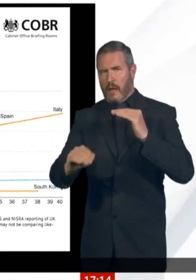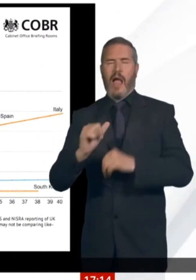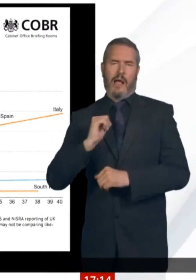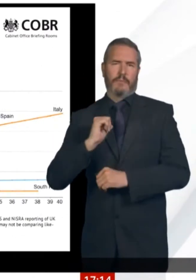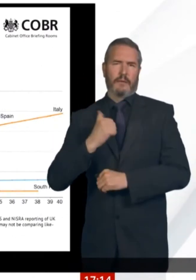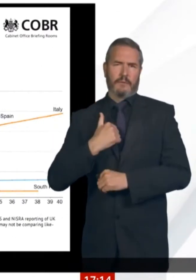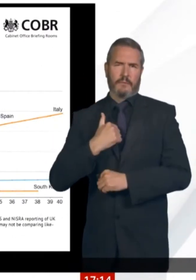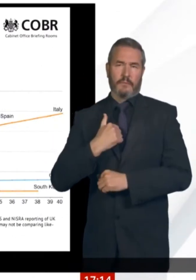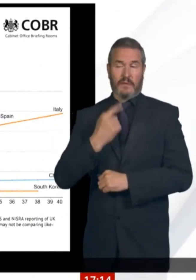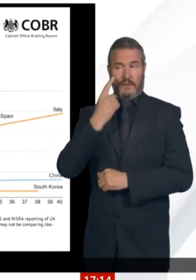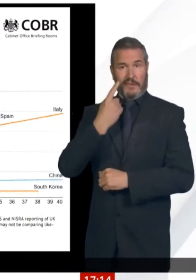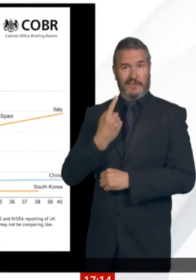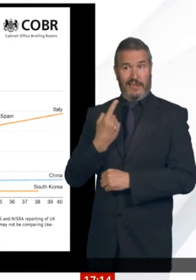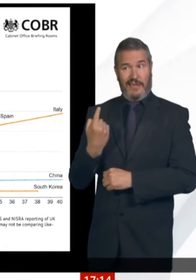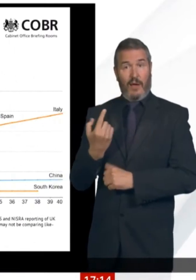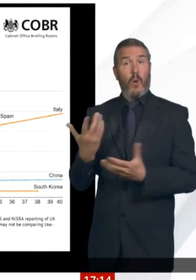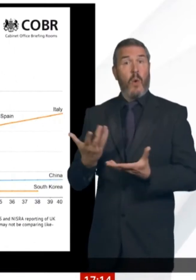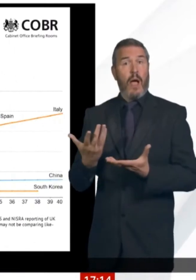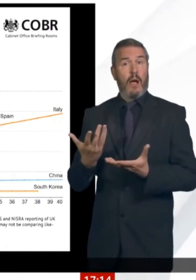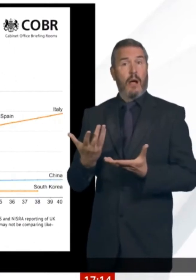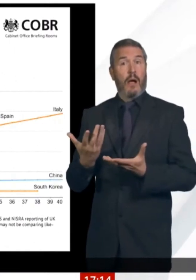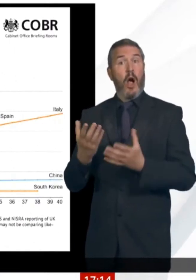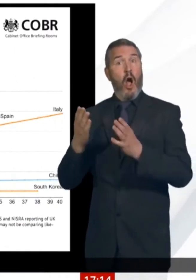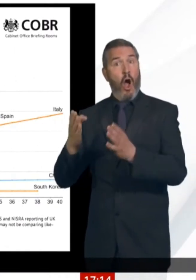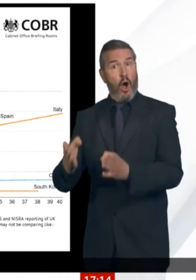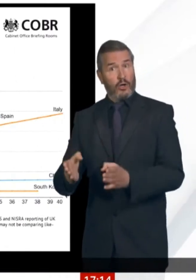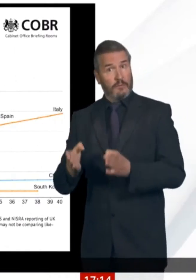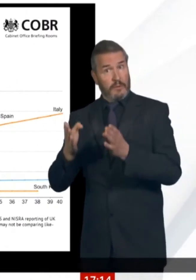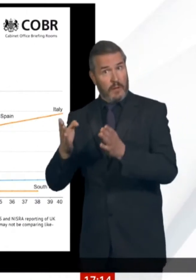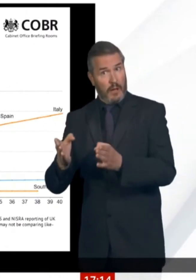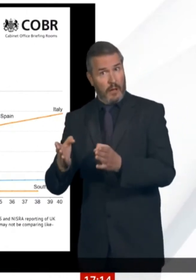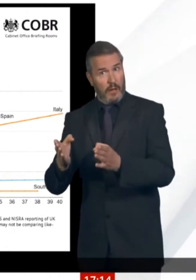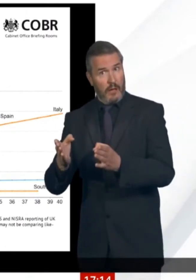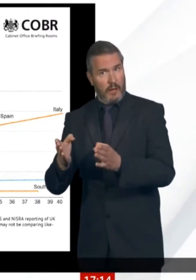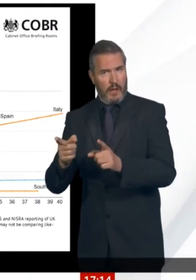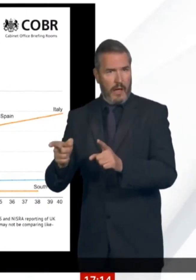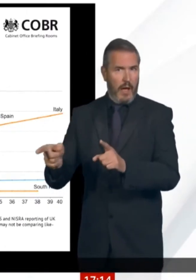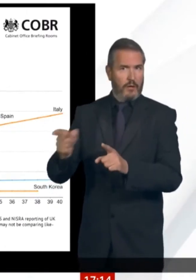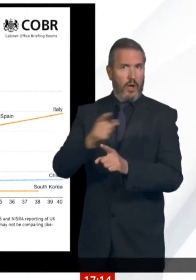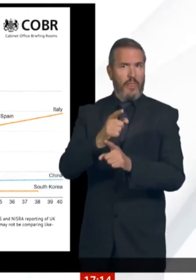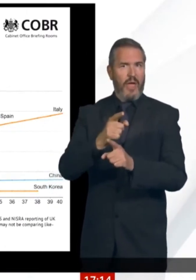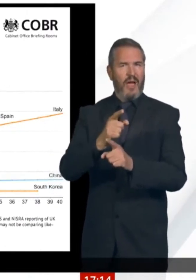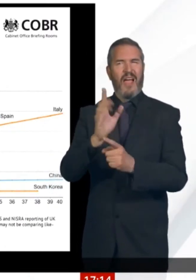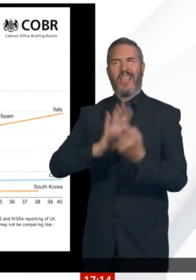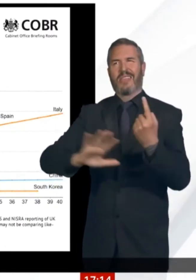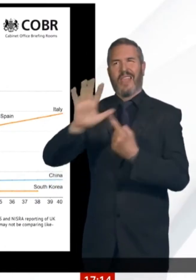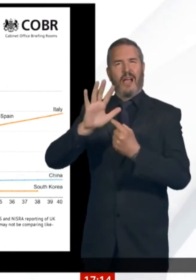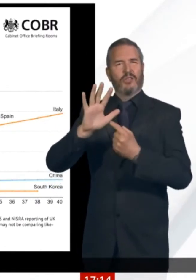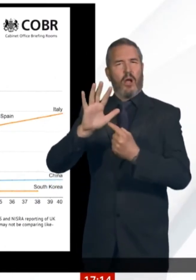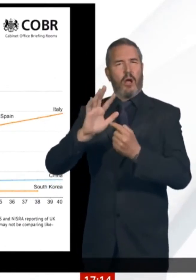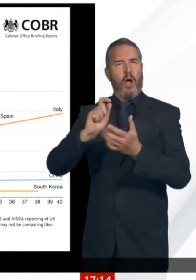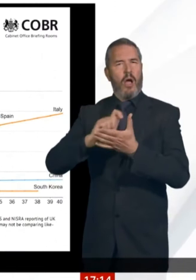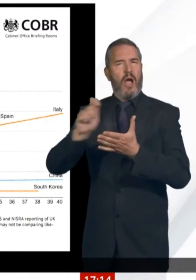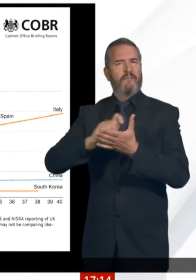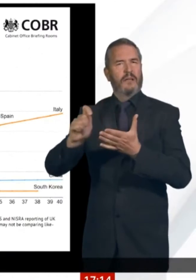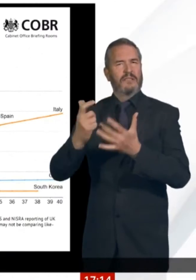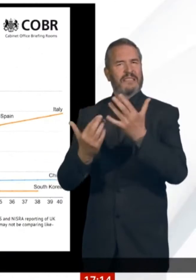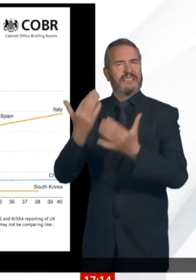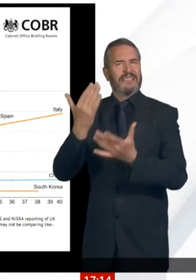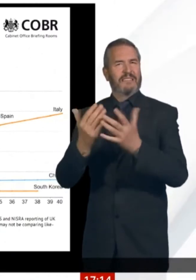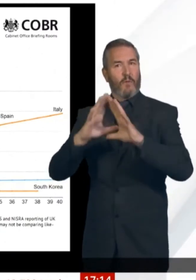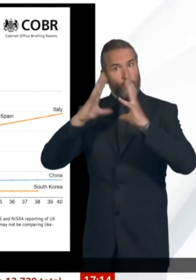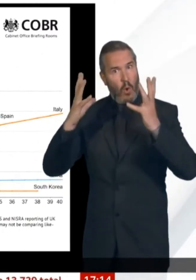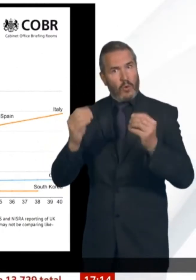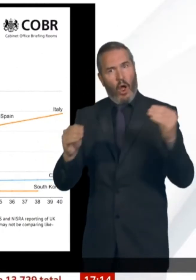this slide is both the deaths in hospital and in the all settings from the Office for National Statistics data, so the total picture can be